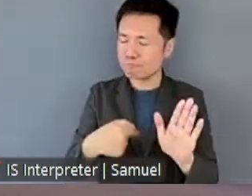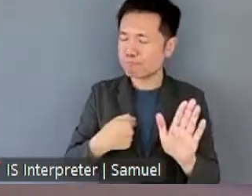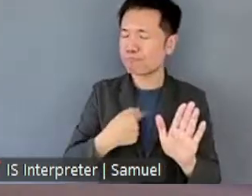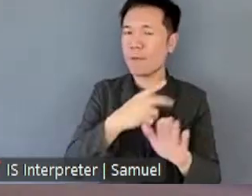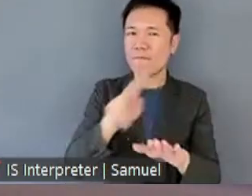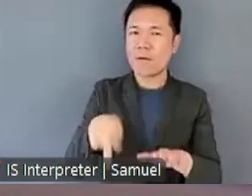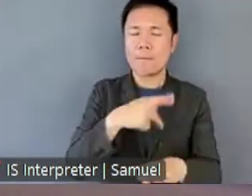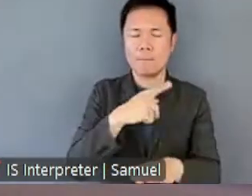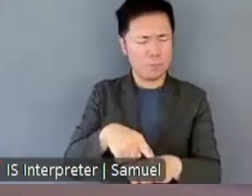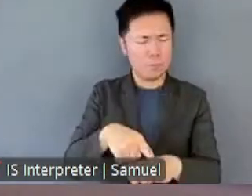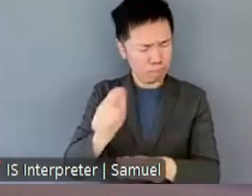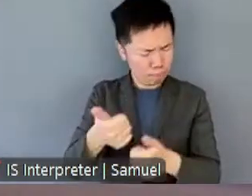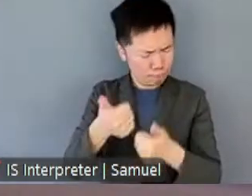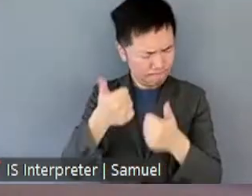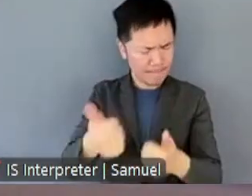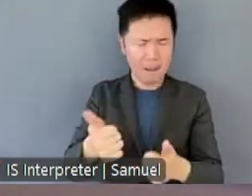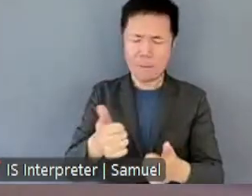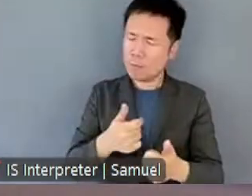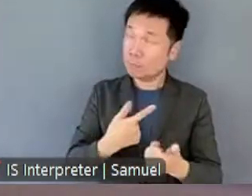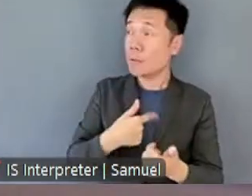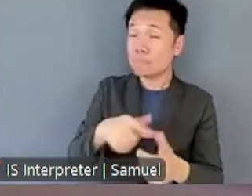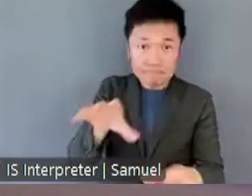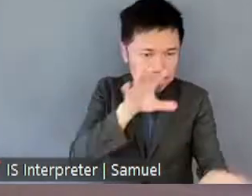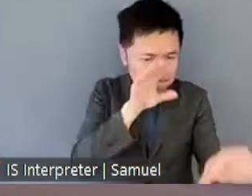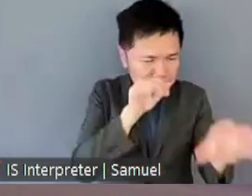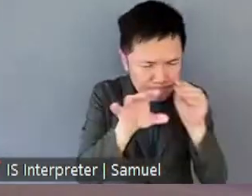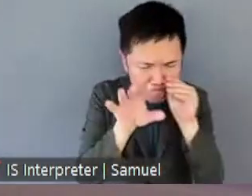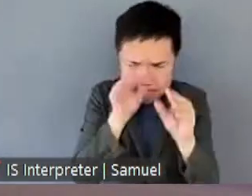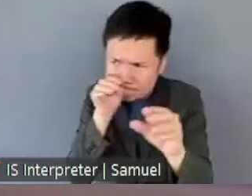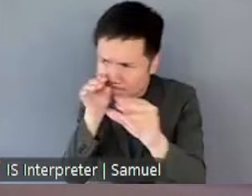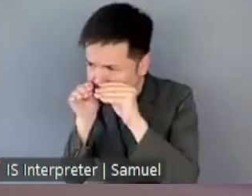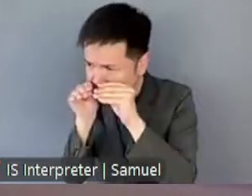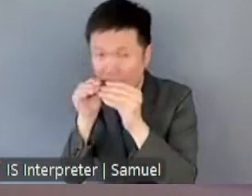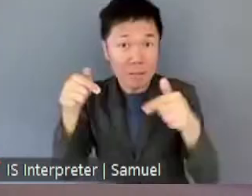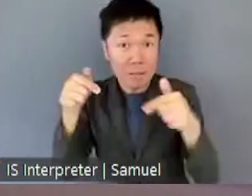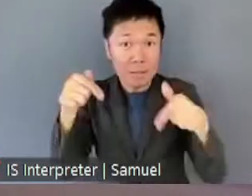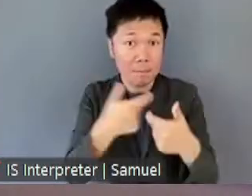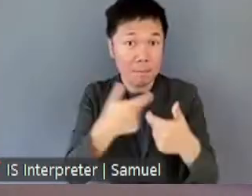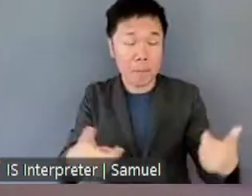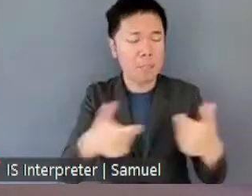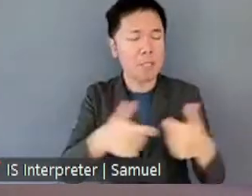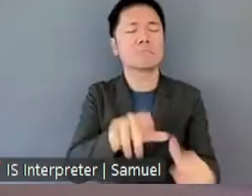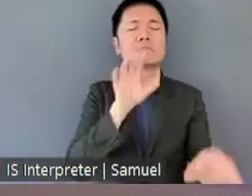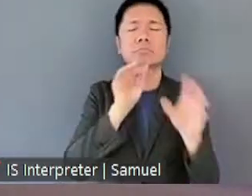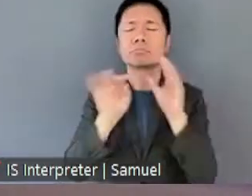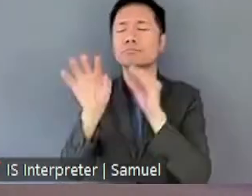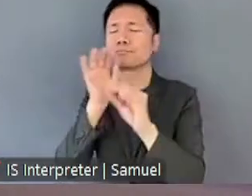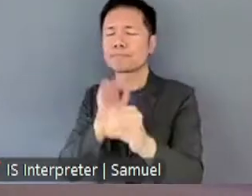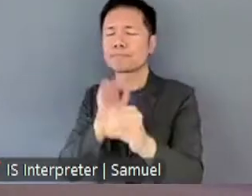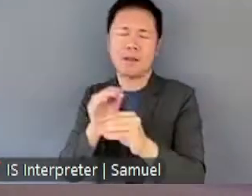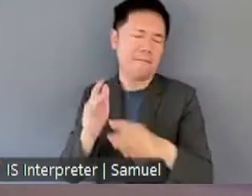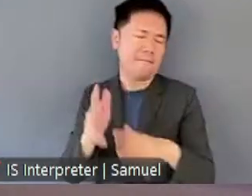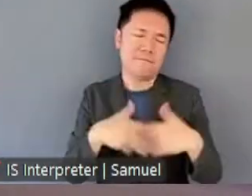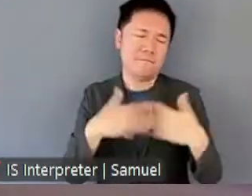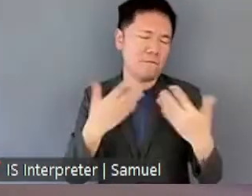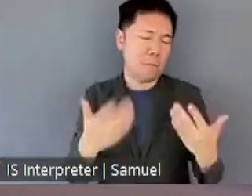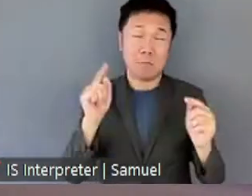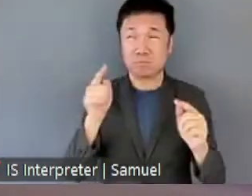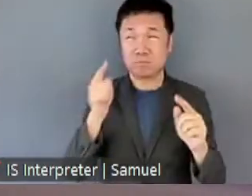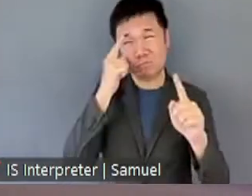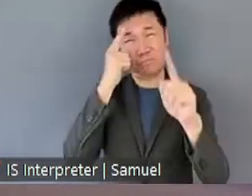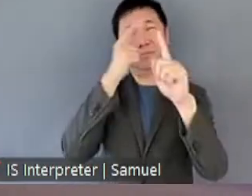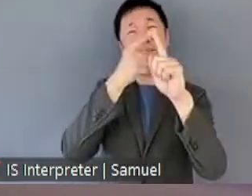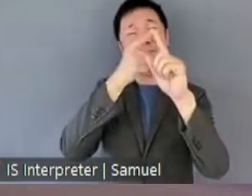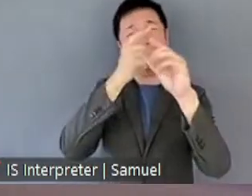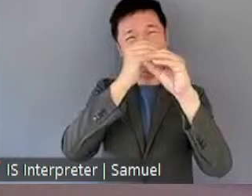to contribute and learn from the collective wisdom of this assembly as we work together to build a more sustainable, inclusive,